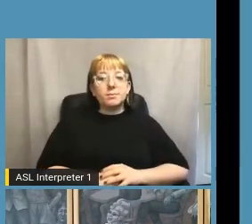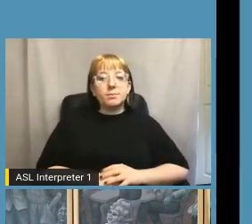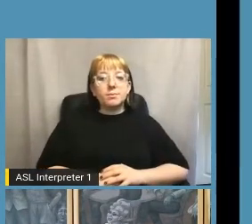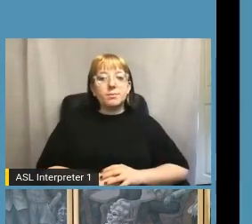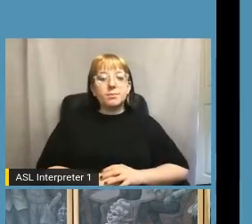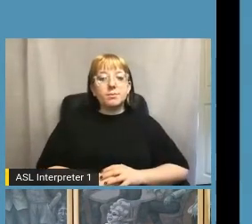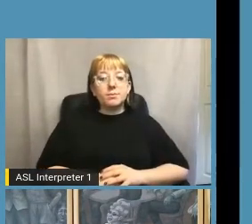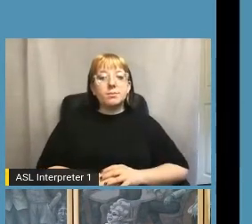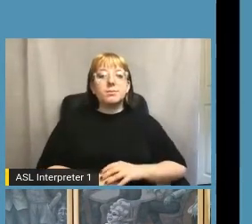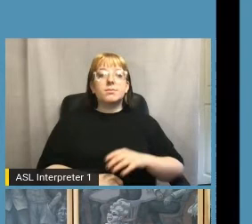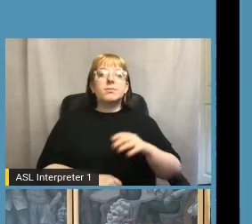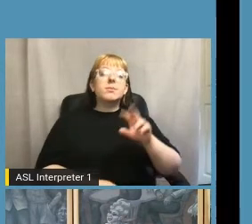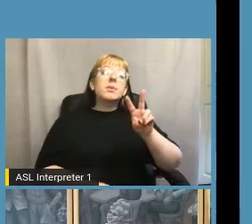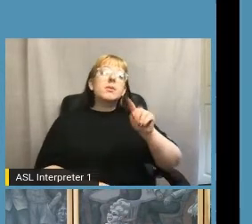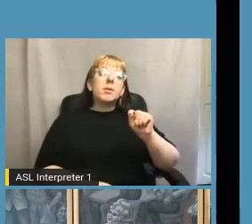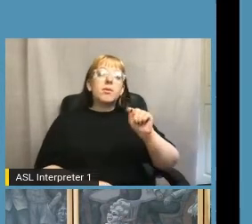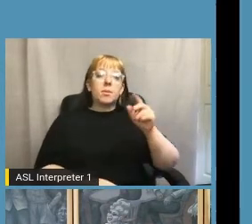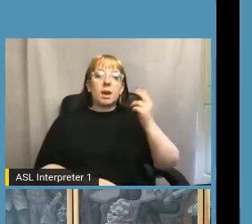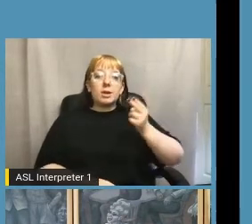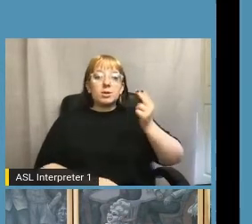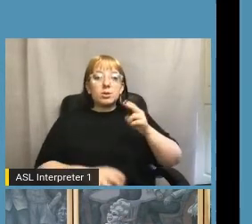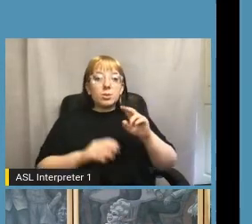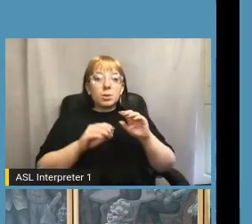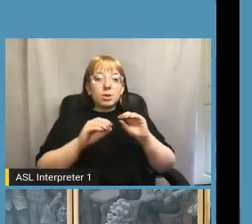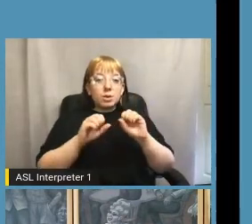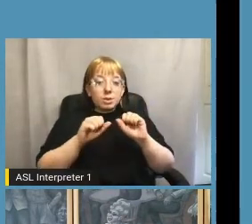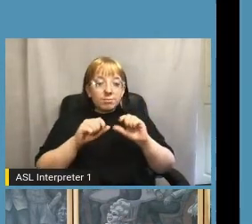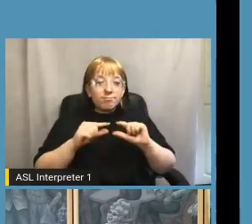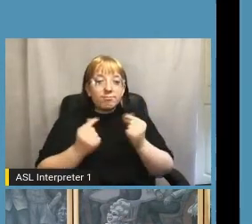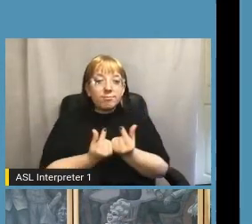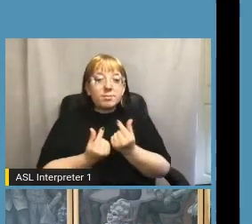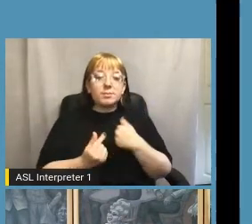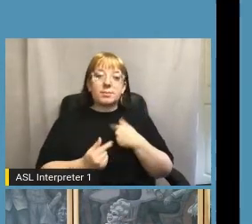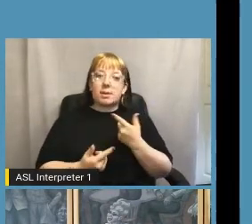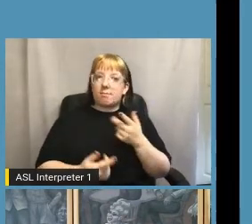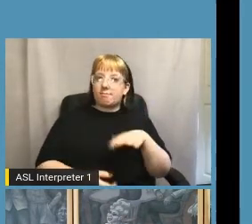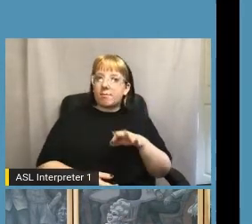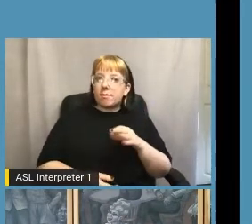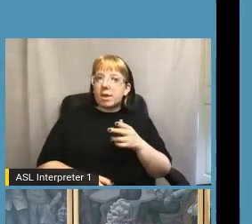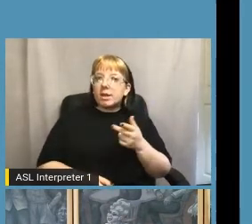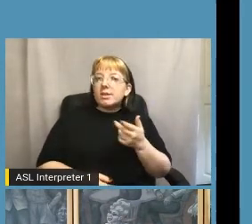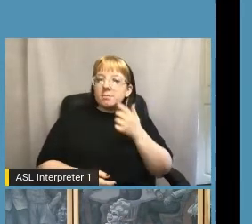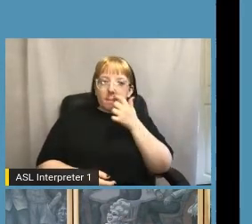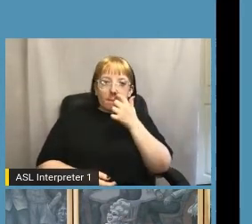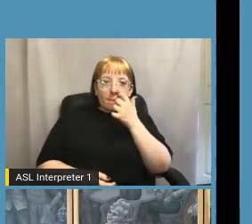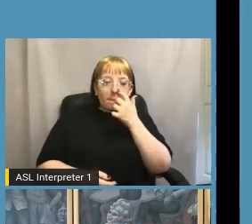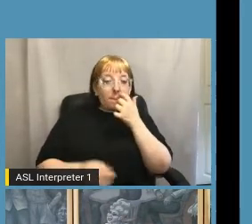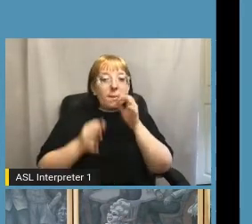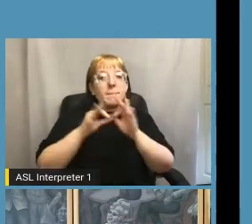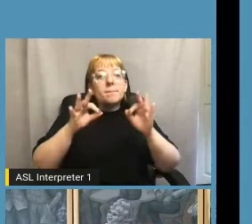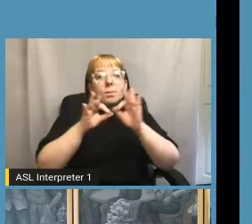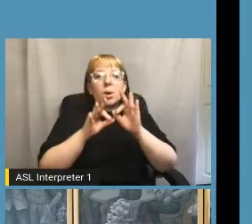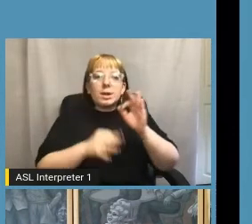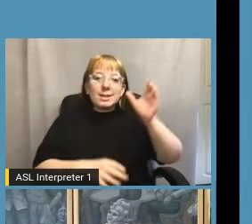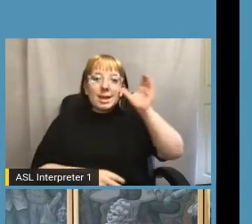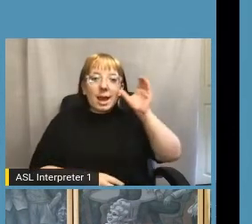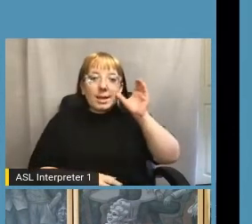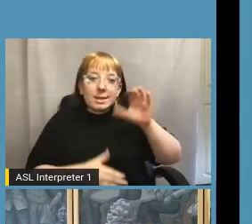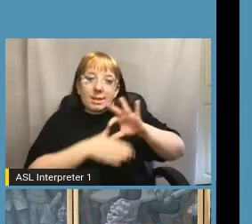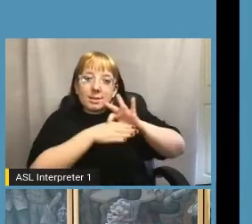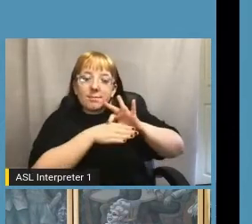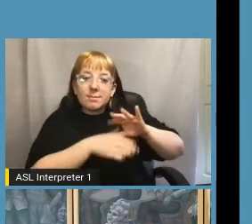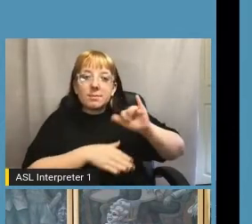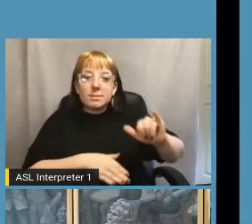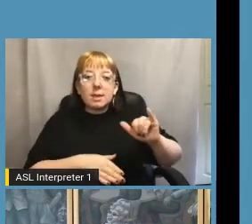So the Vermont Historical Society, I always find it useful when people give context of their institutions. We are an independent nonprofit. We